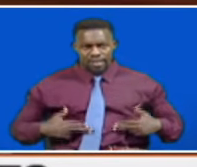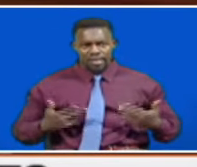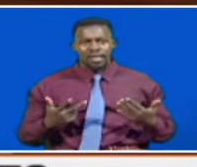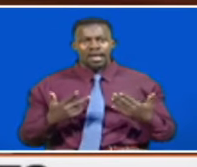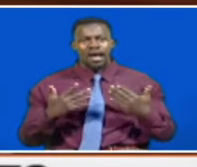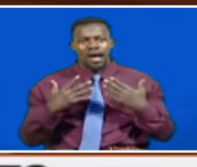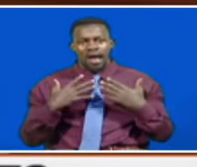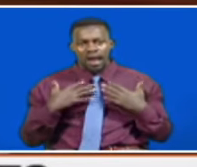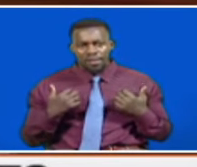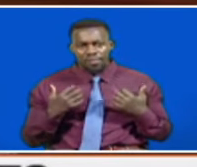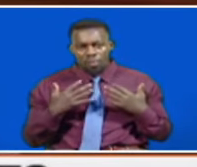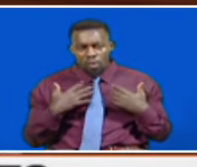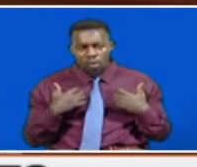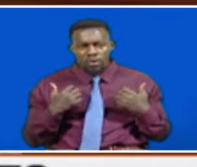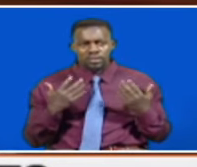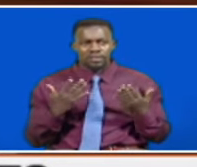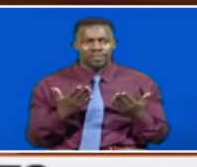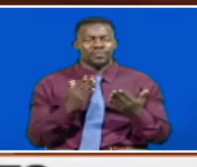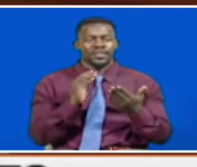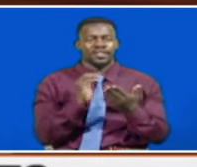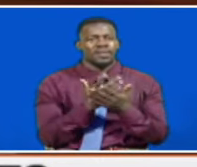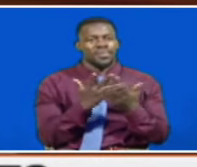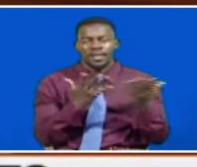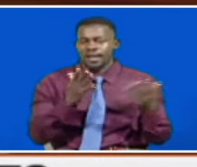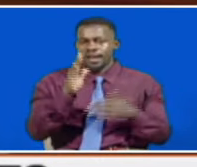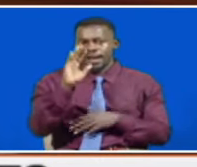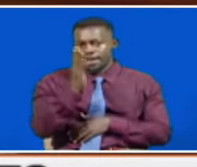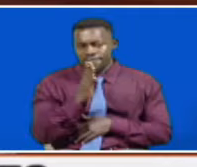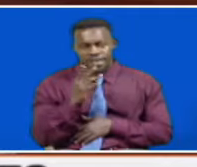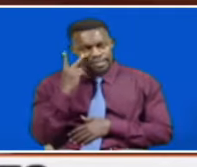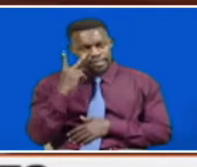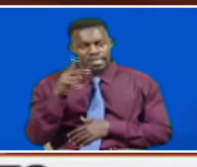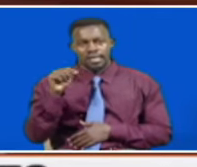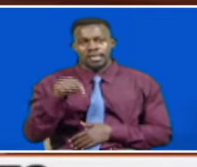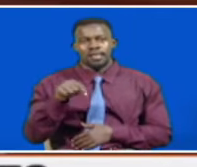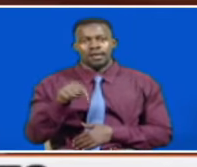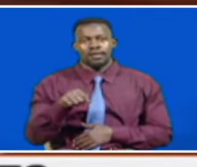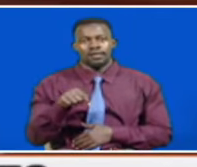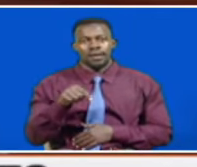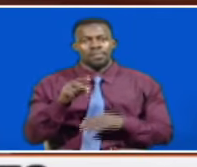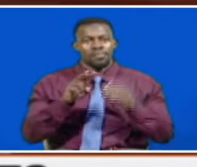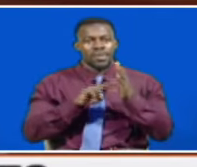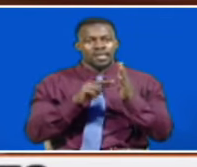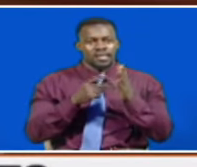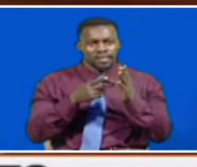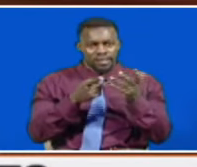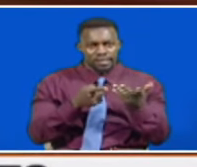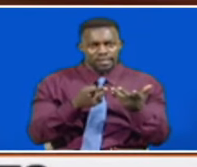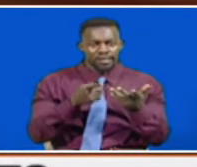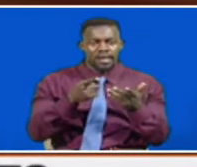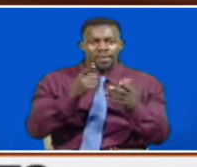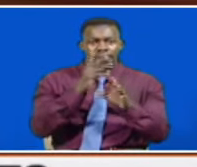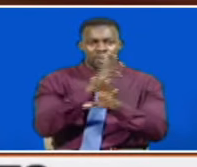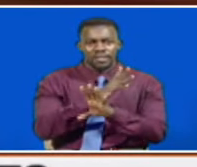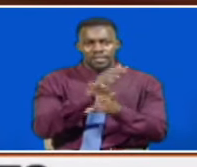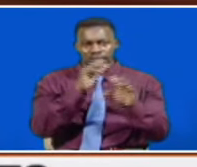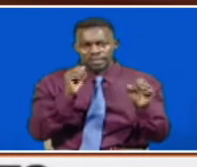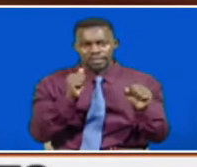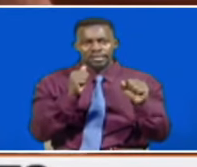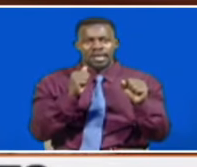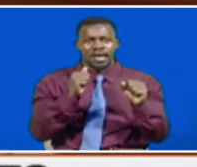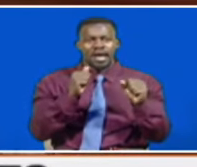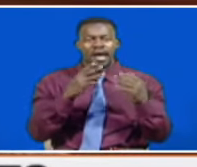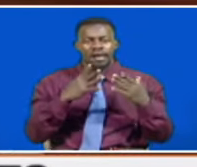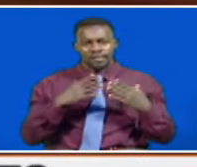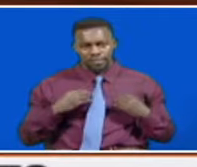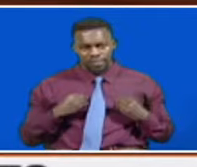of animals, something which has never been done before. And therefore, that is why the president has said that